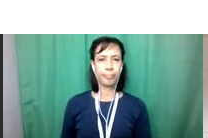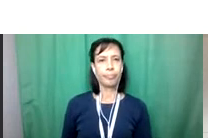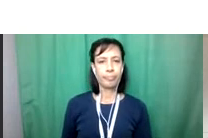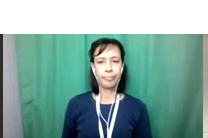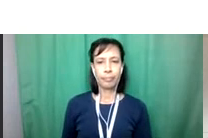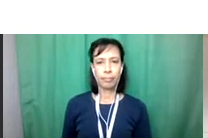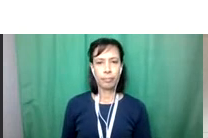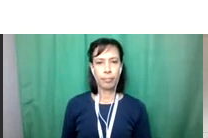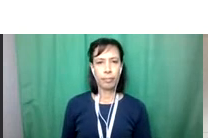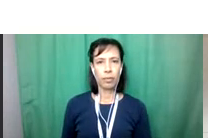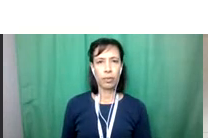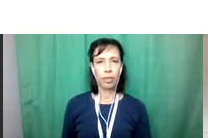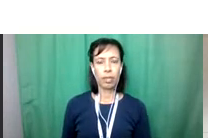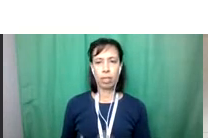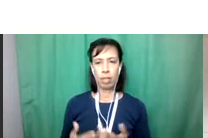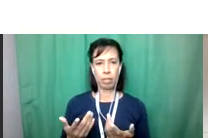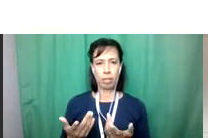I'm going to go into